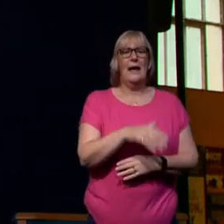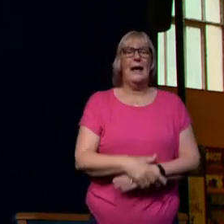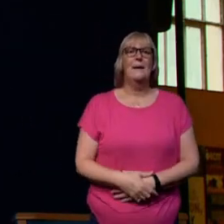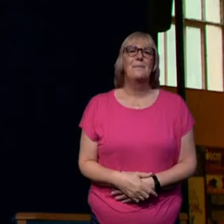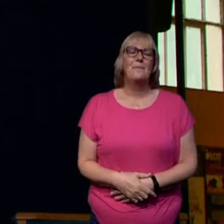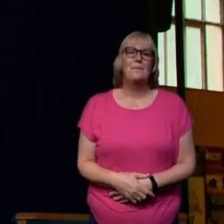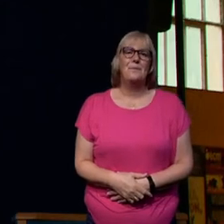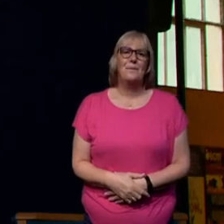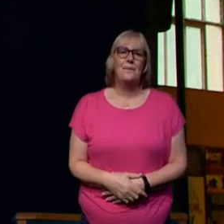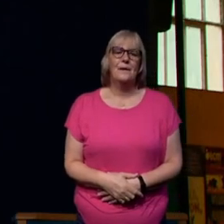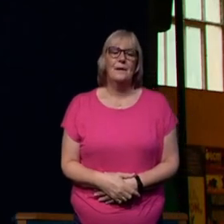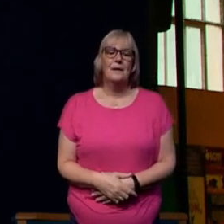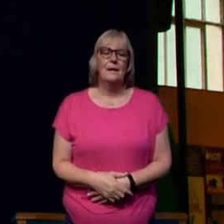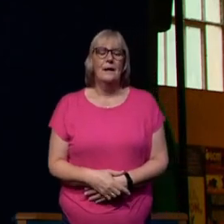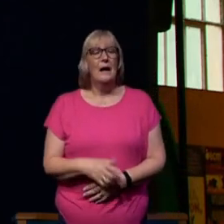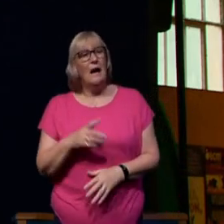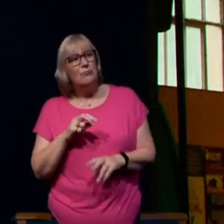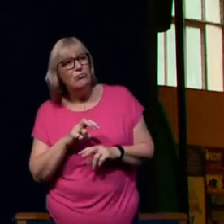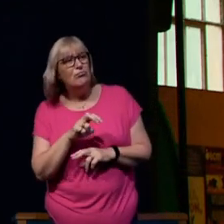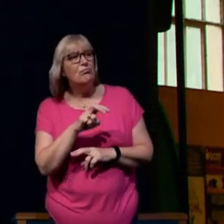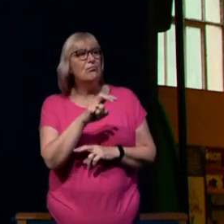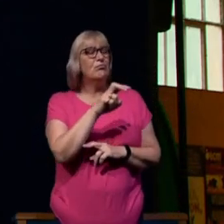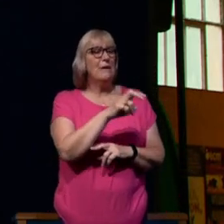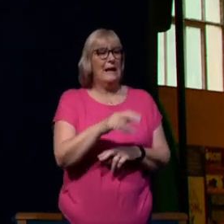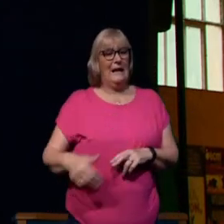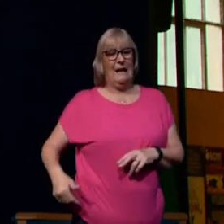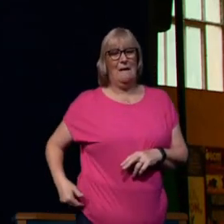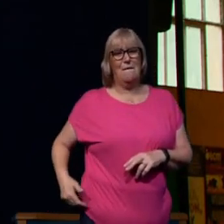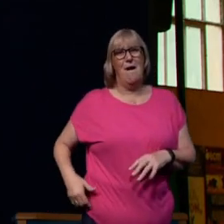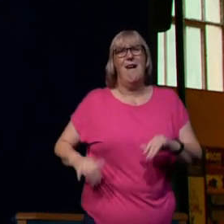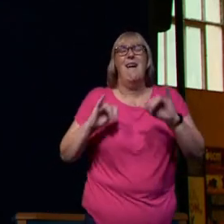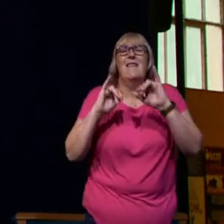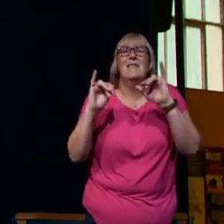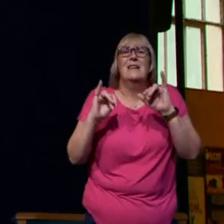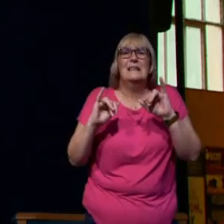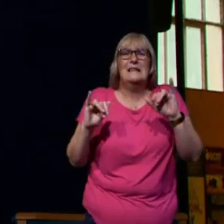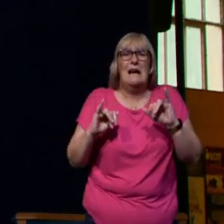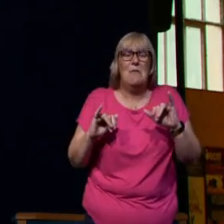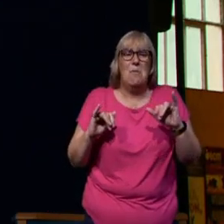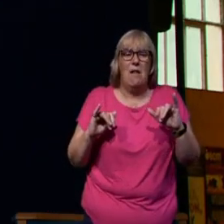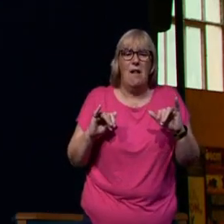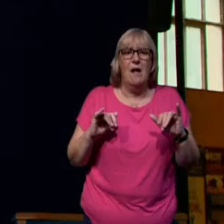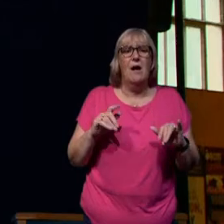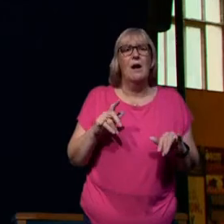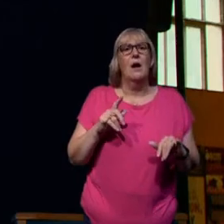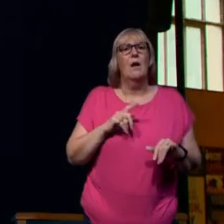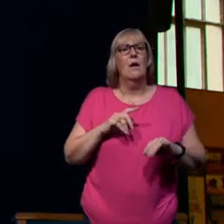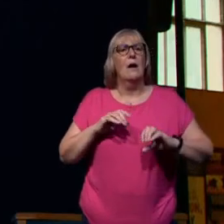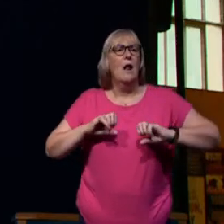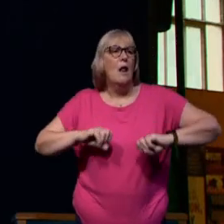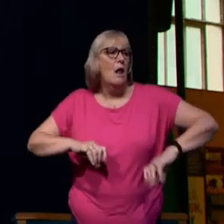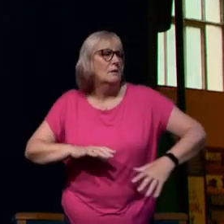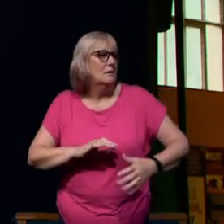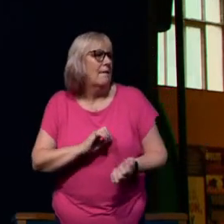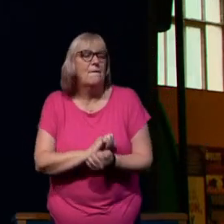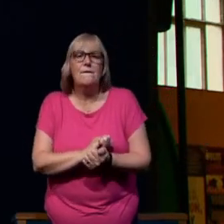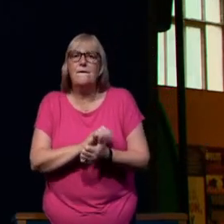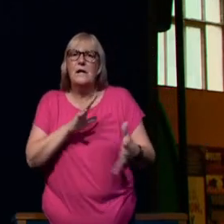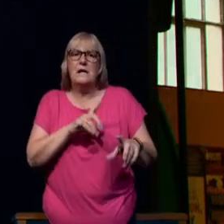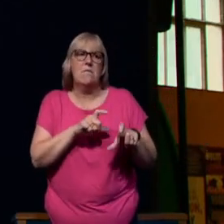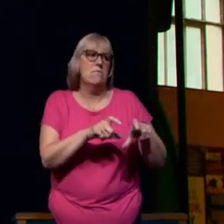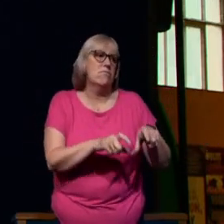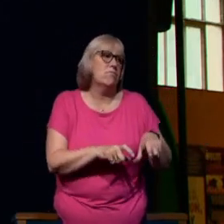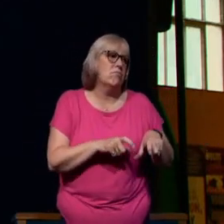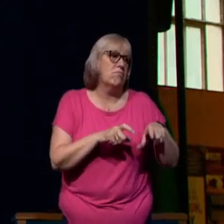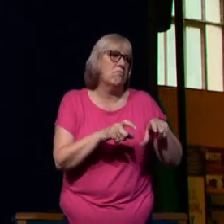stage. And I got up to him, and the hip break had been terrible in terms of loss of freedom and